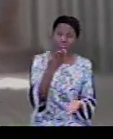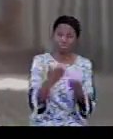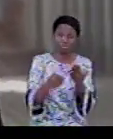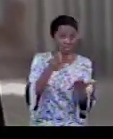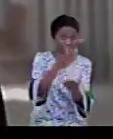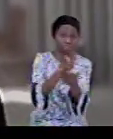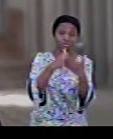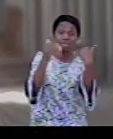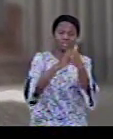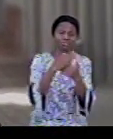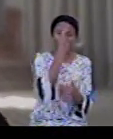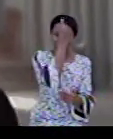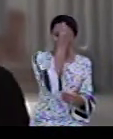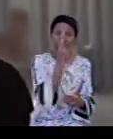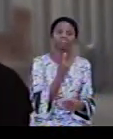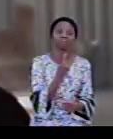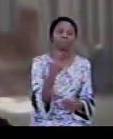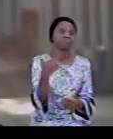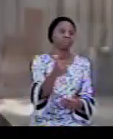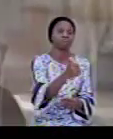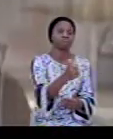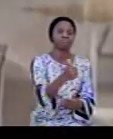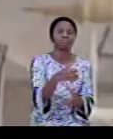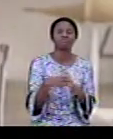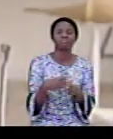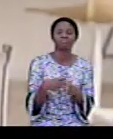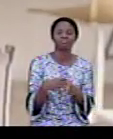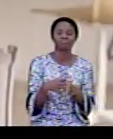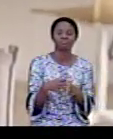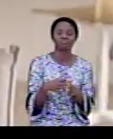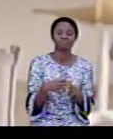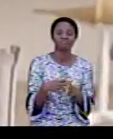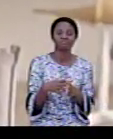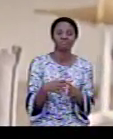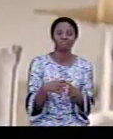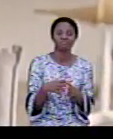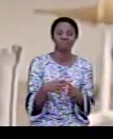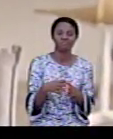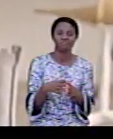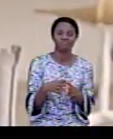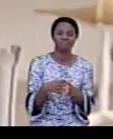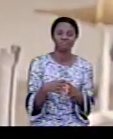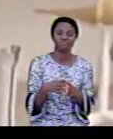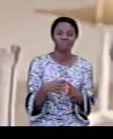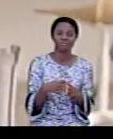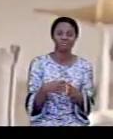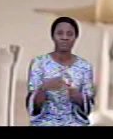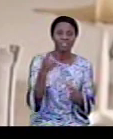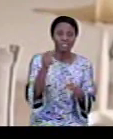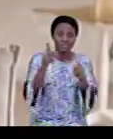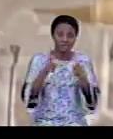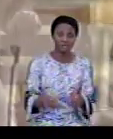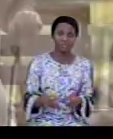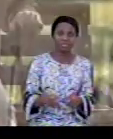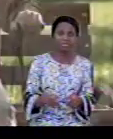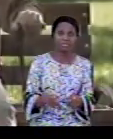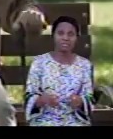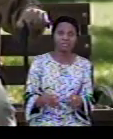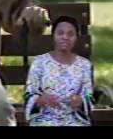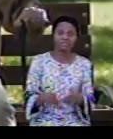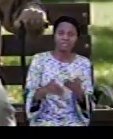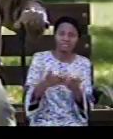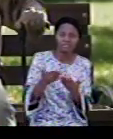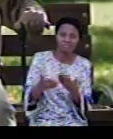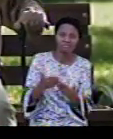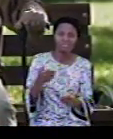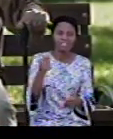heaven all alone by yourself. It's the person who bends, the person who is flexible, the